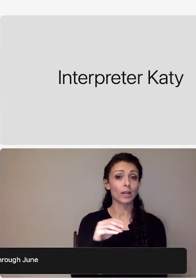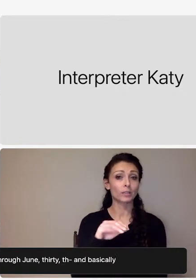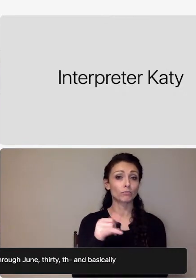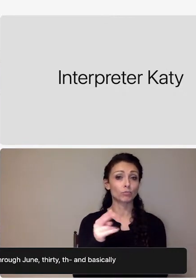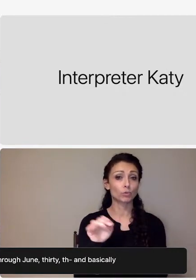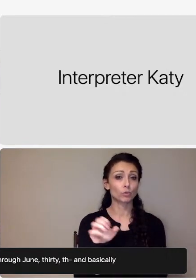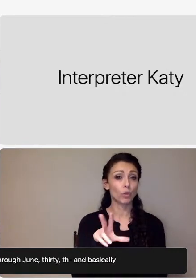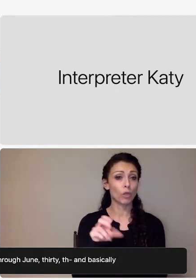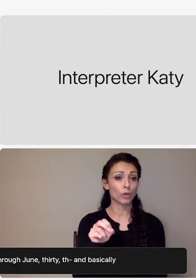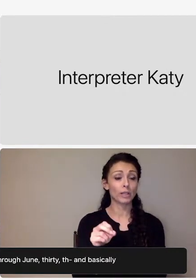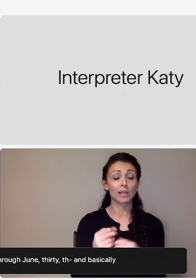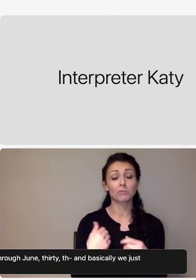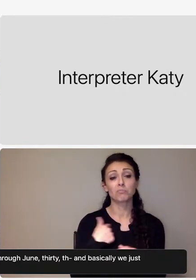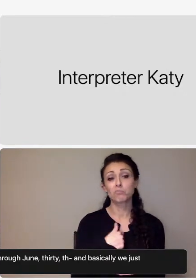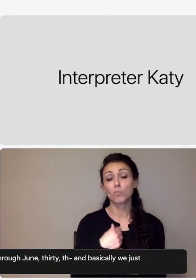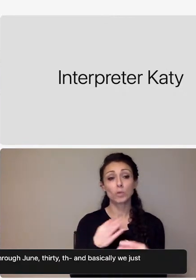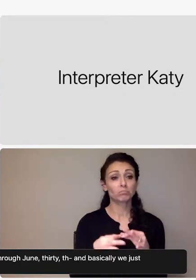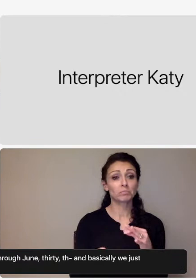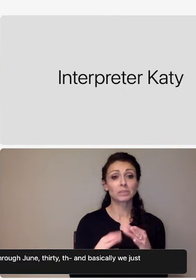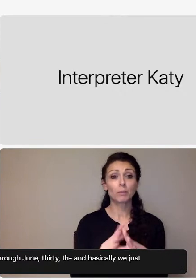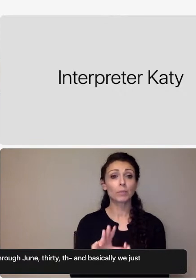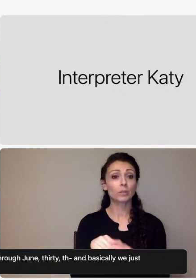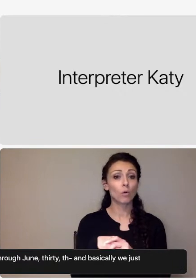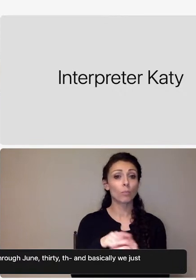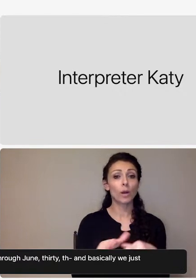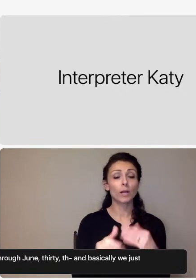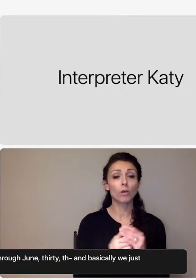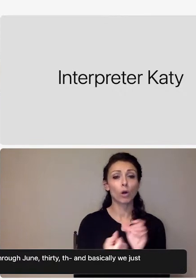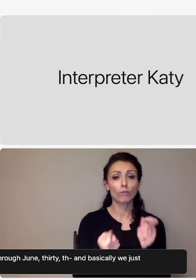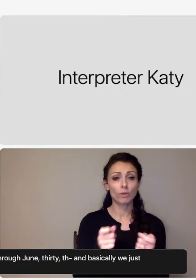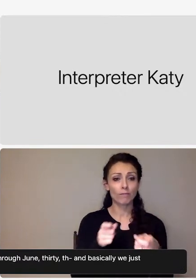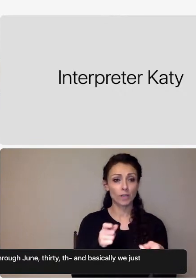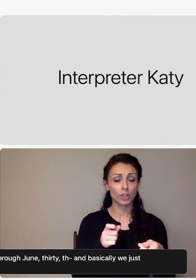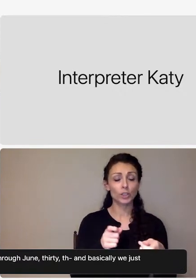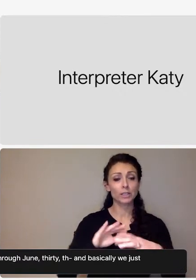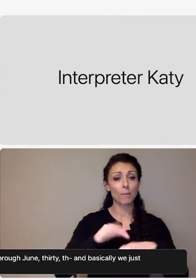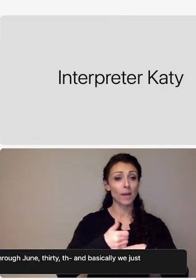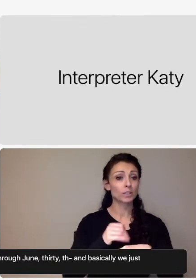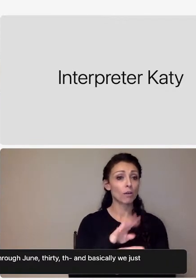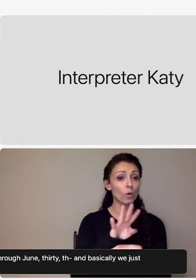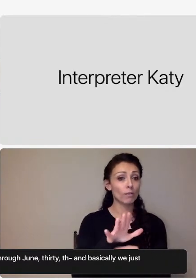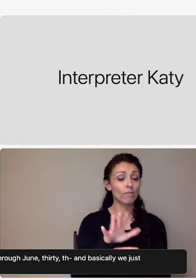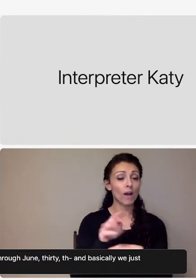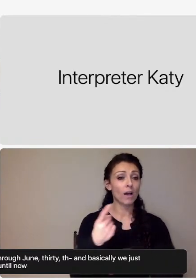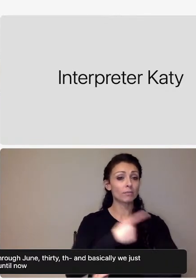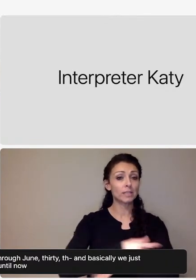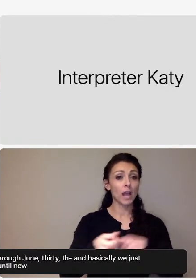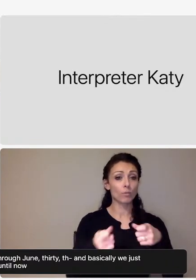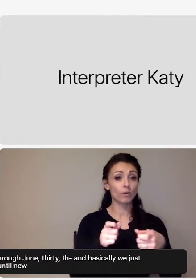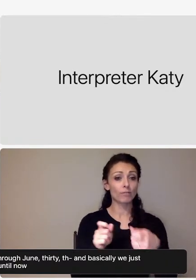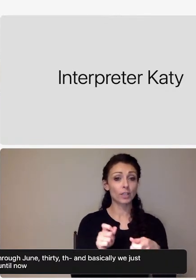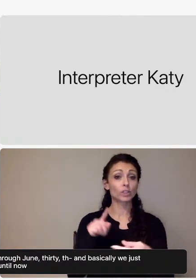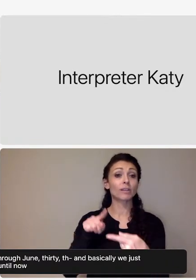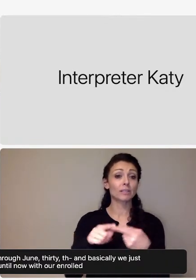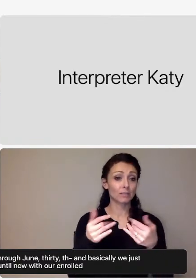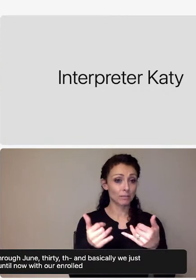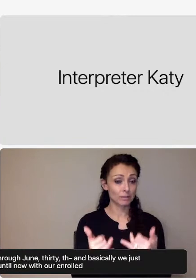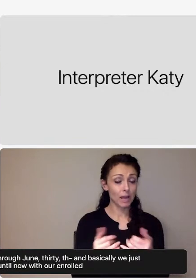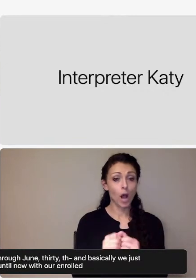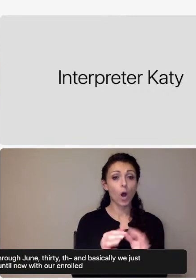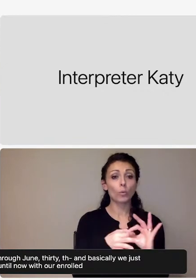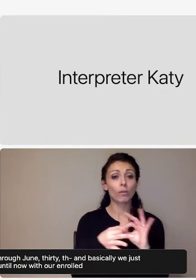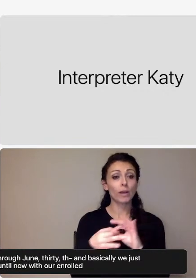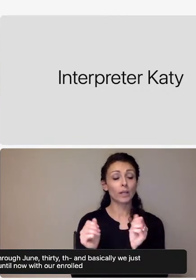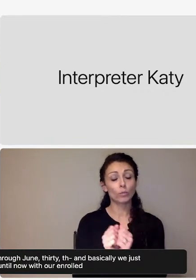just incorporate all of the revisions that we've seen from the 45 day revision until now with our enrollment and